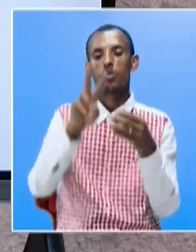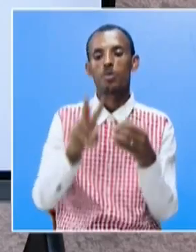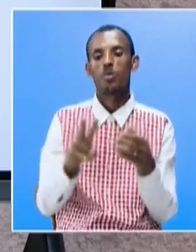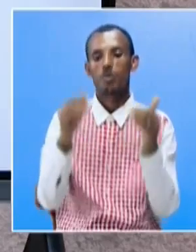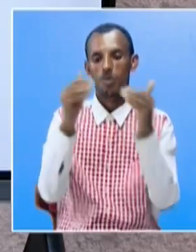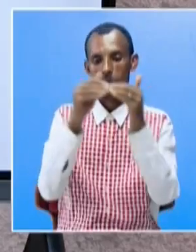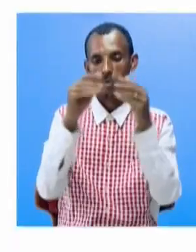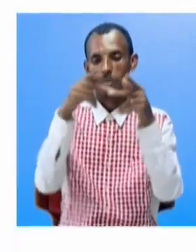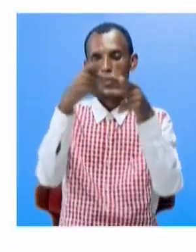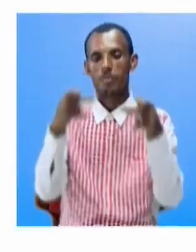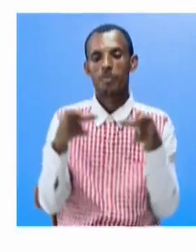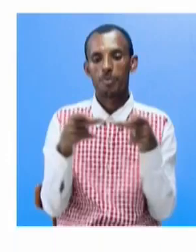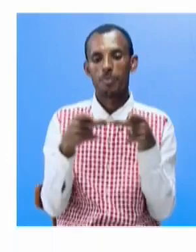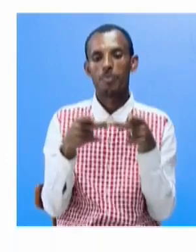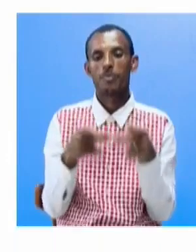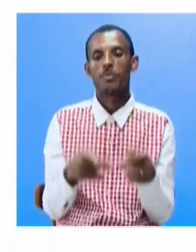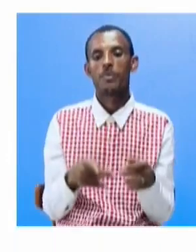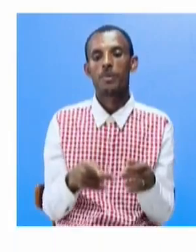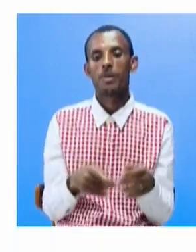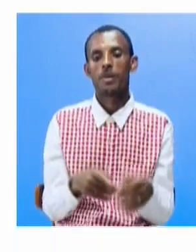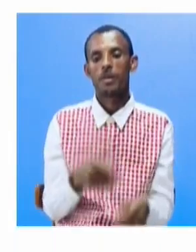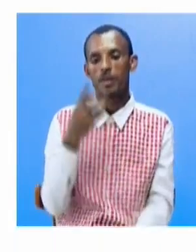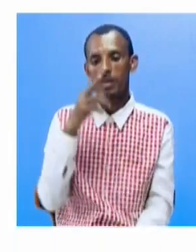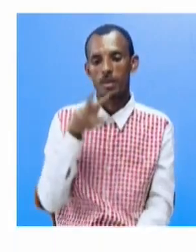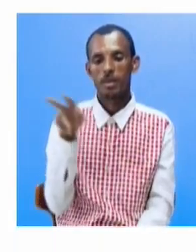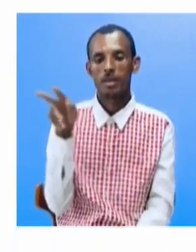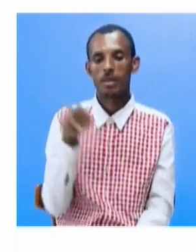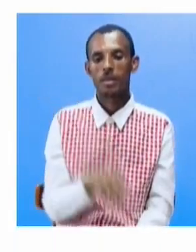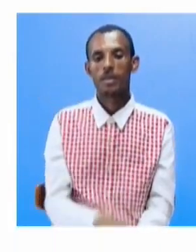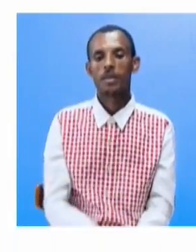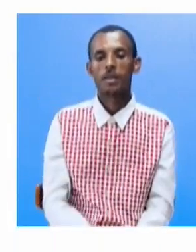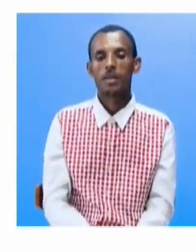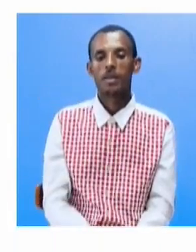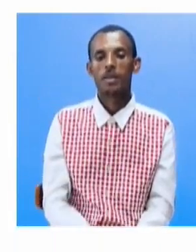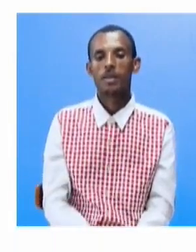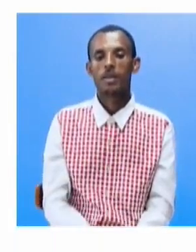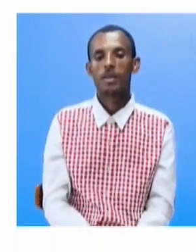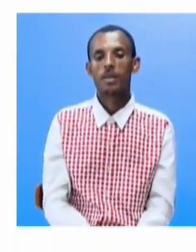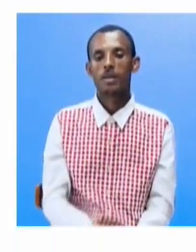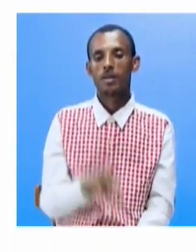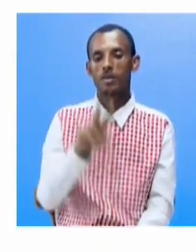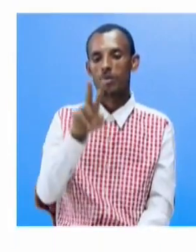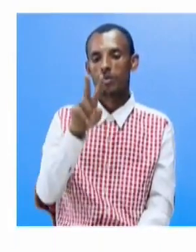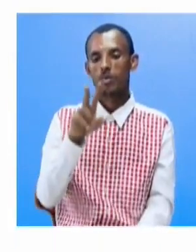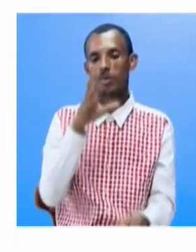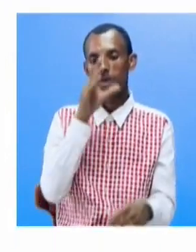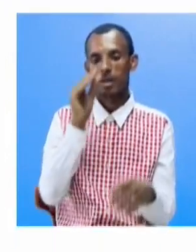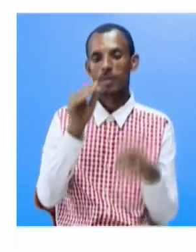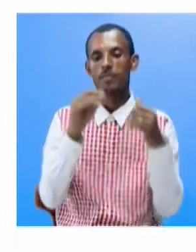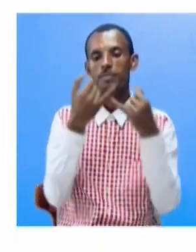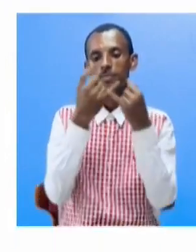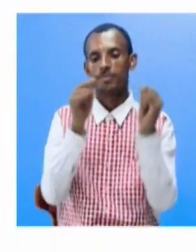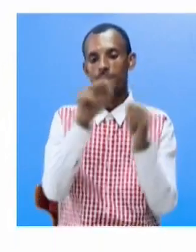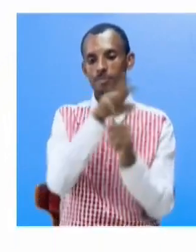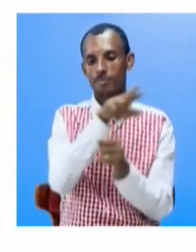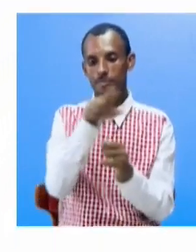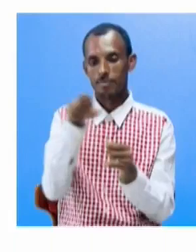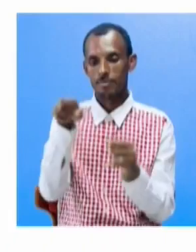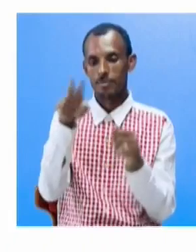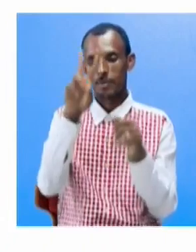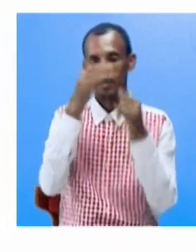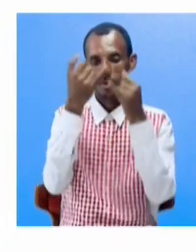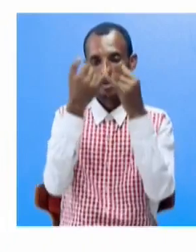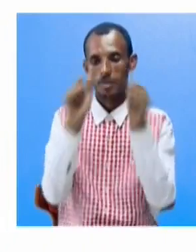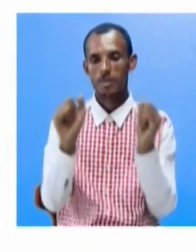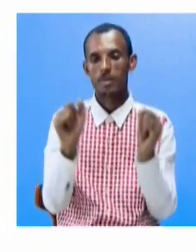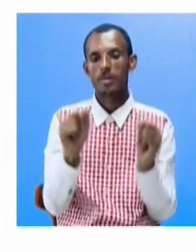it. Look, this one, we can divide this into so many parts. Let's divide into 8